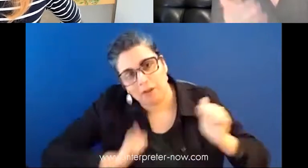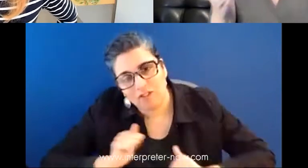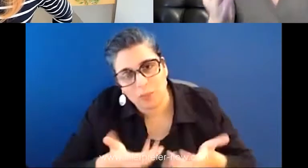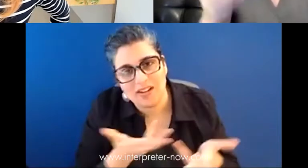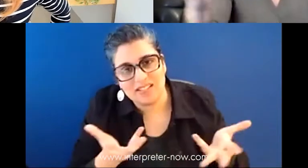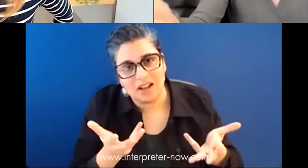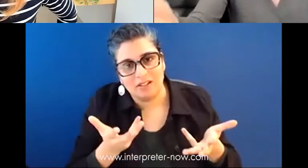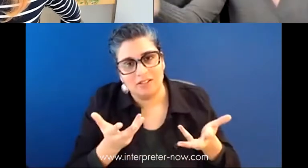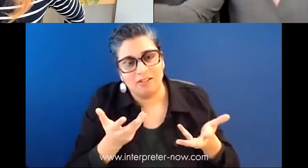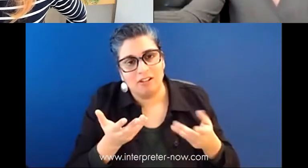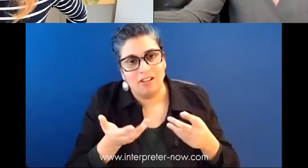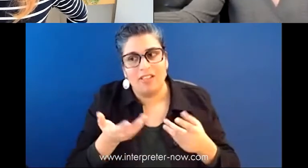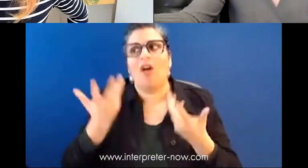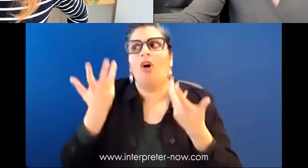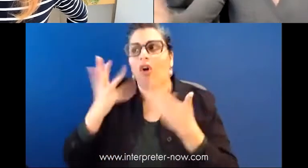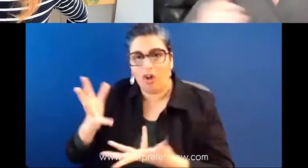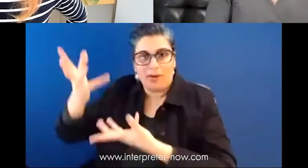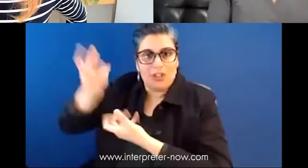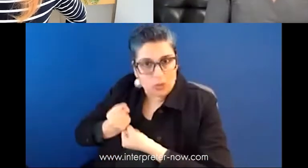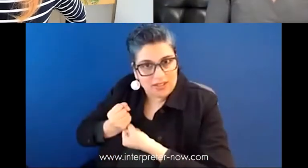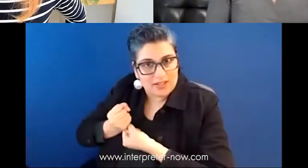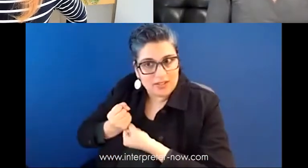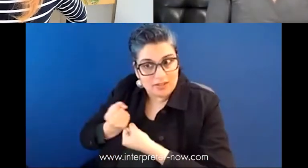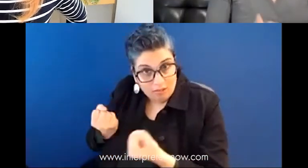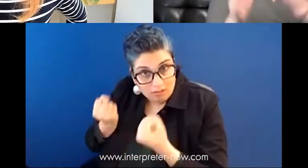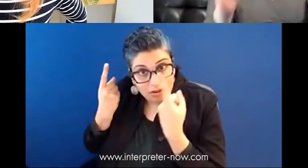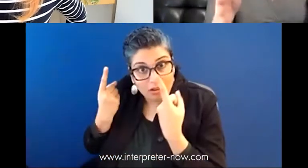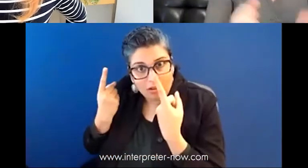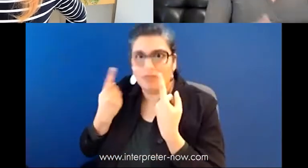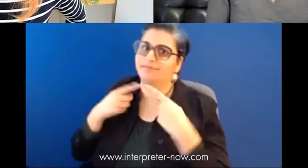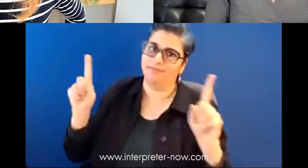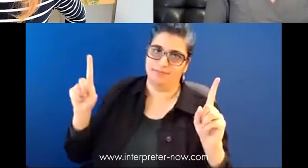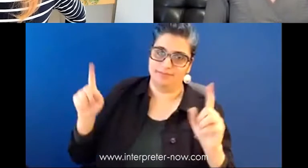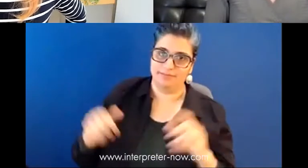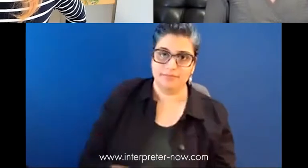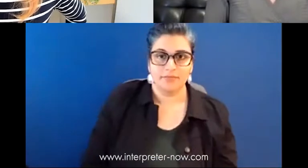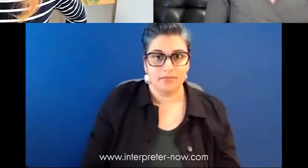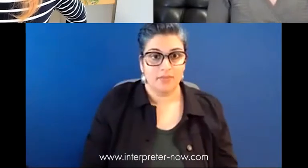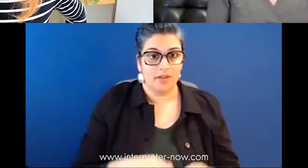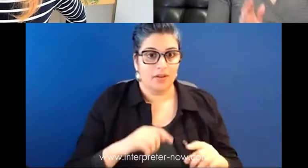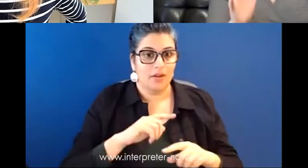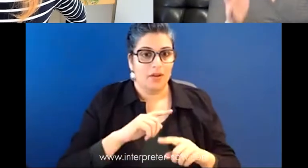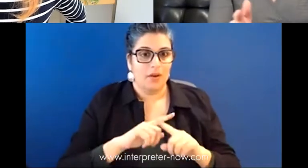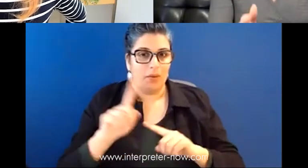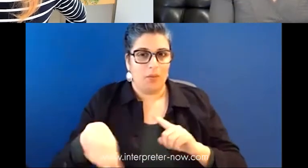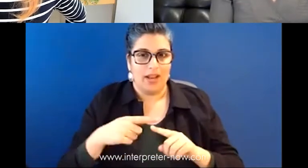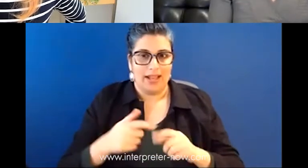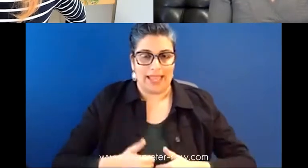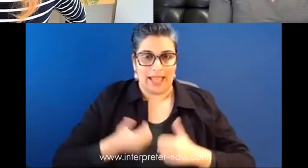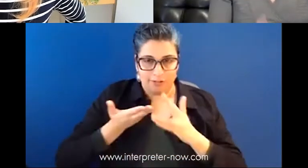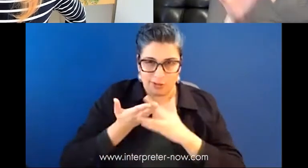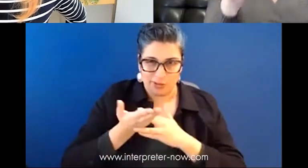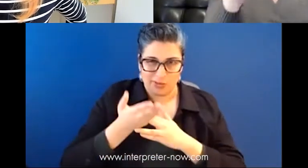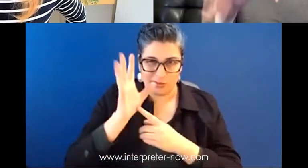another to get their own roles done. But again, when our lives go through cameras, or